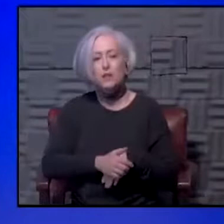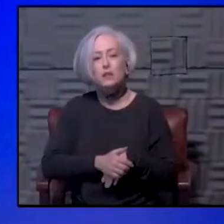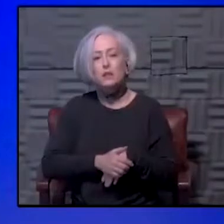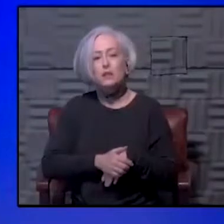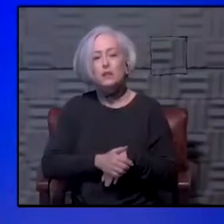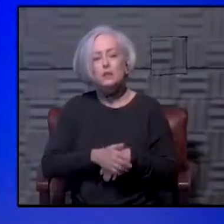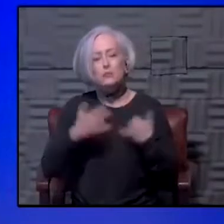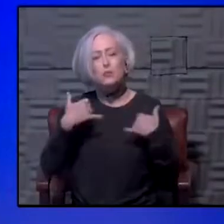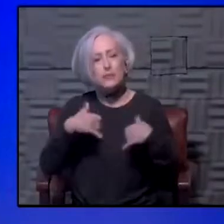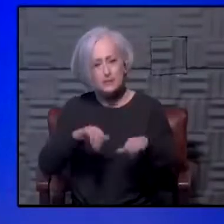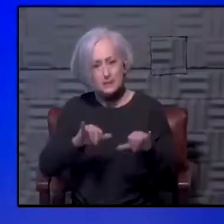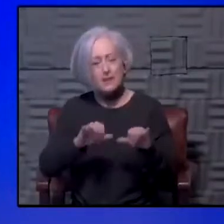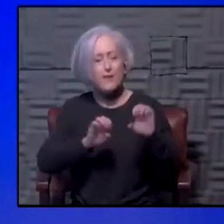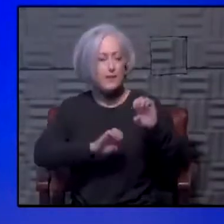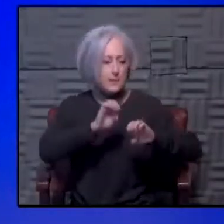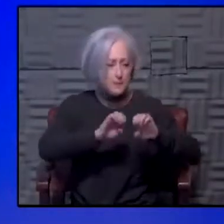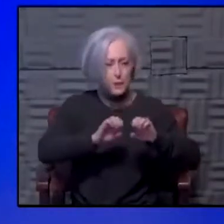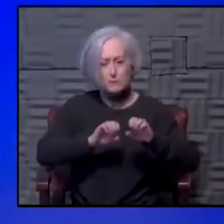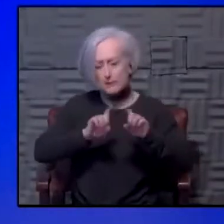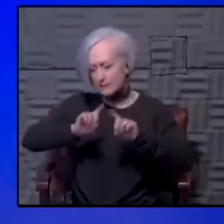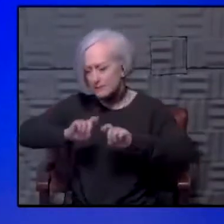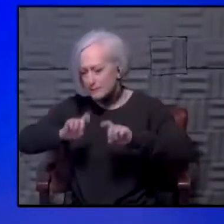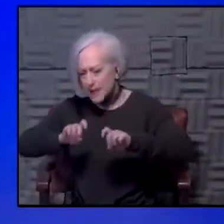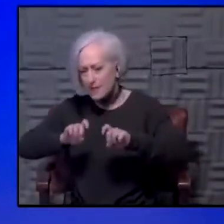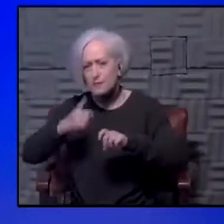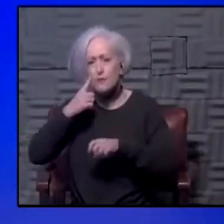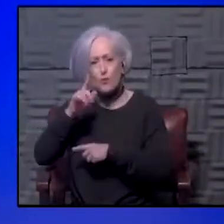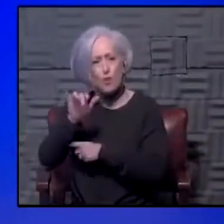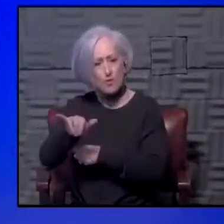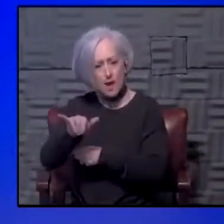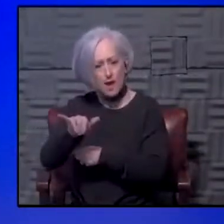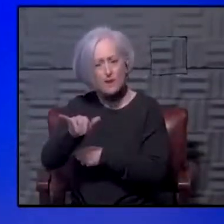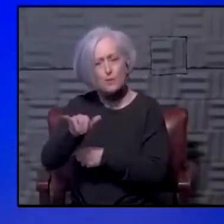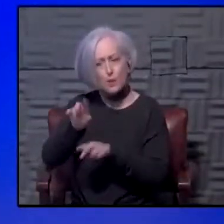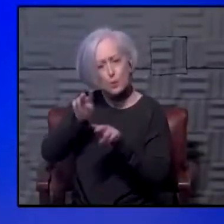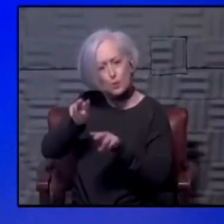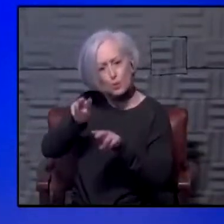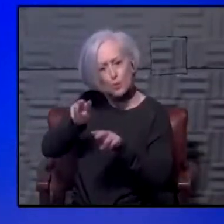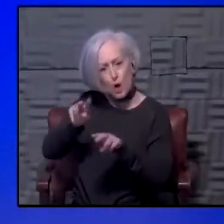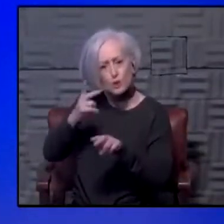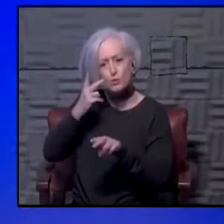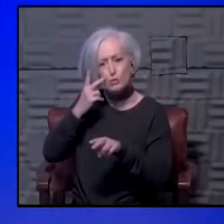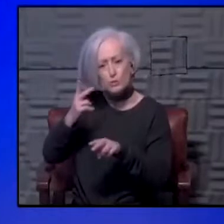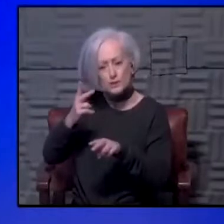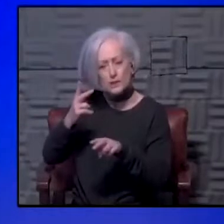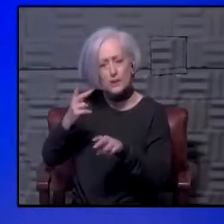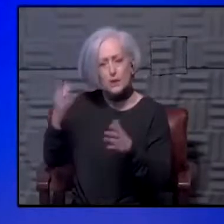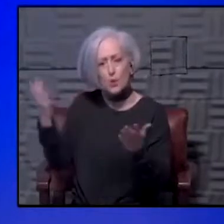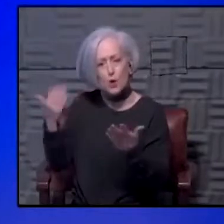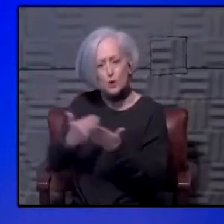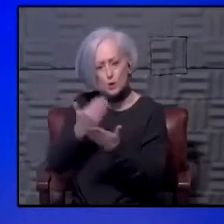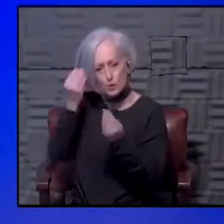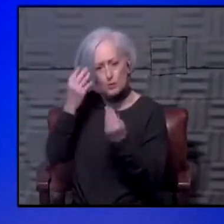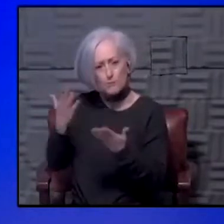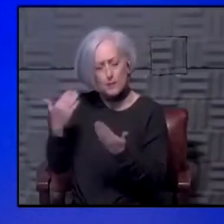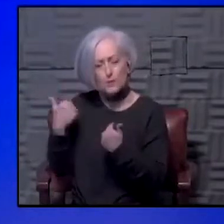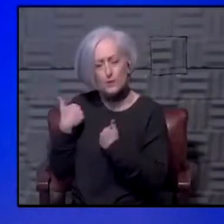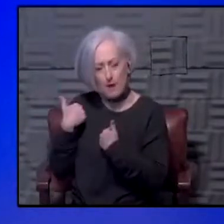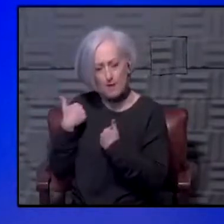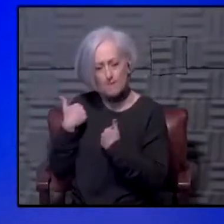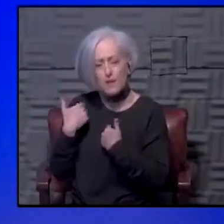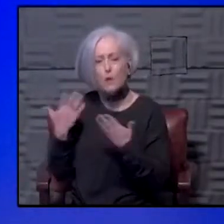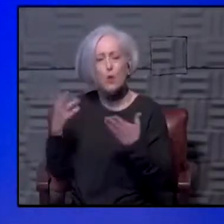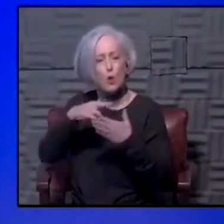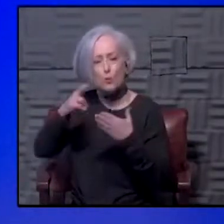trials going on with that. We will certainly look to keep updated on those trials and any of those results, but right now,